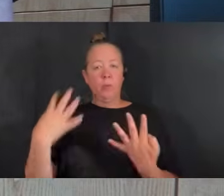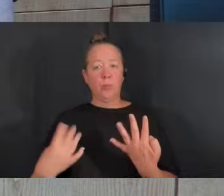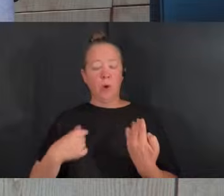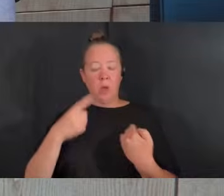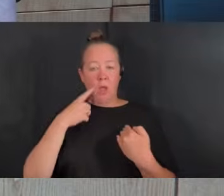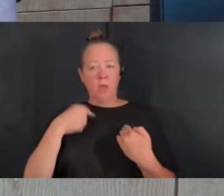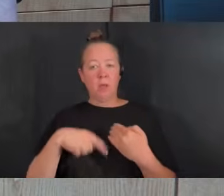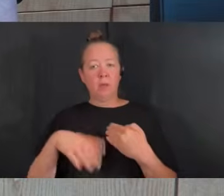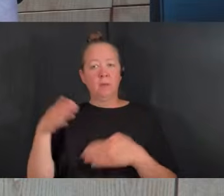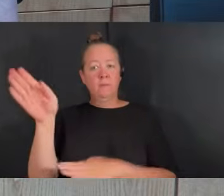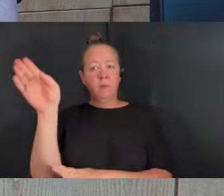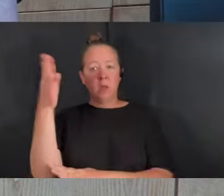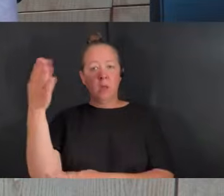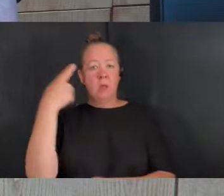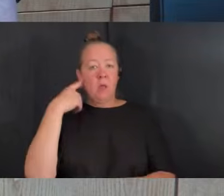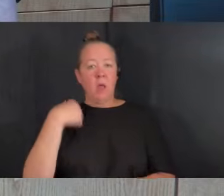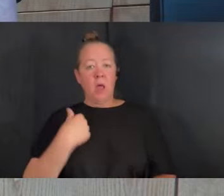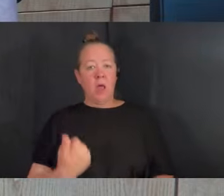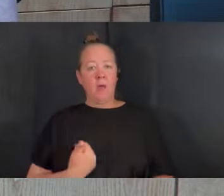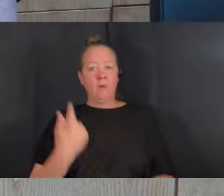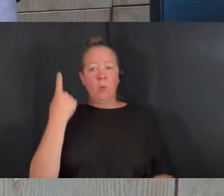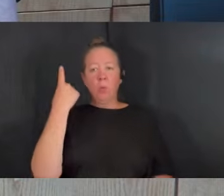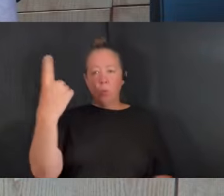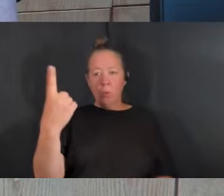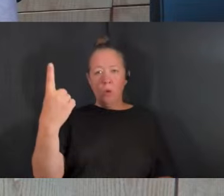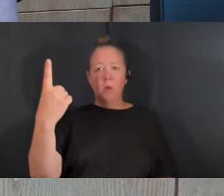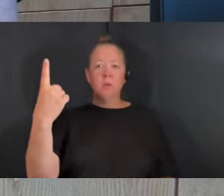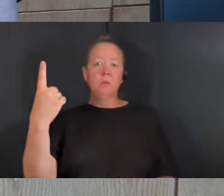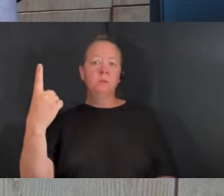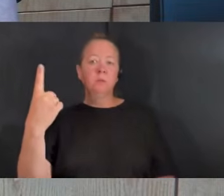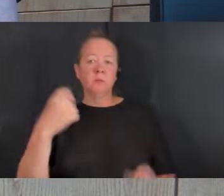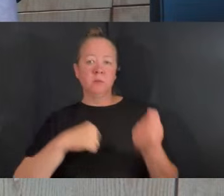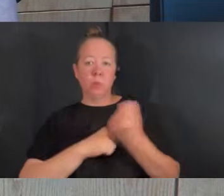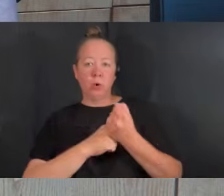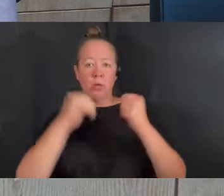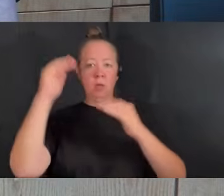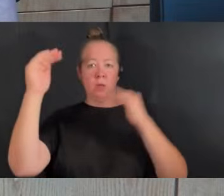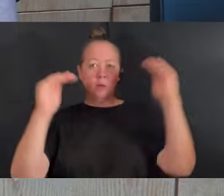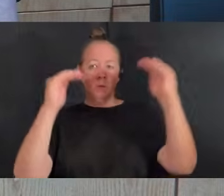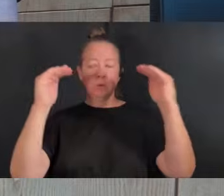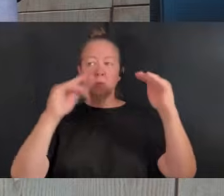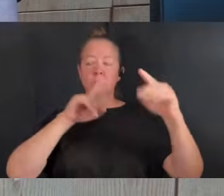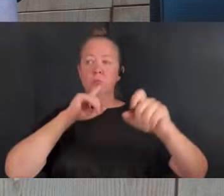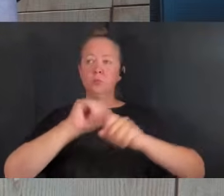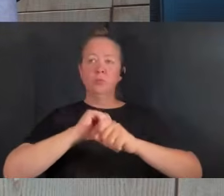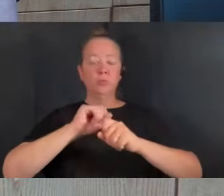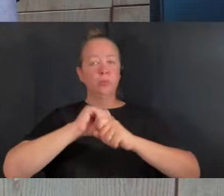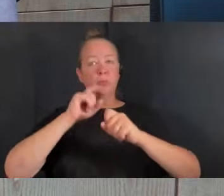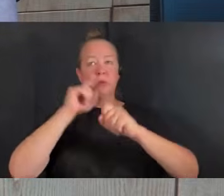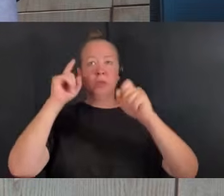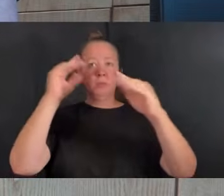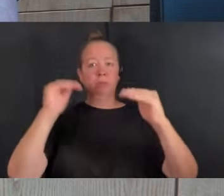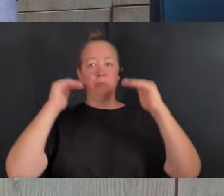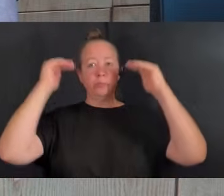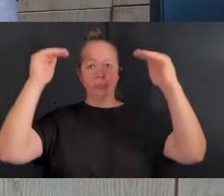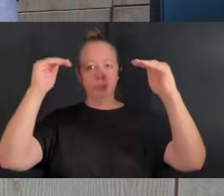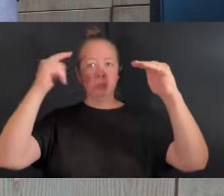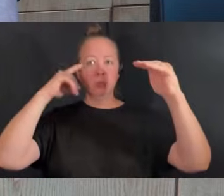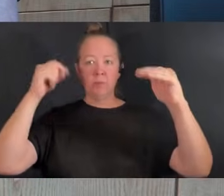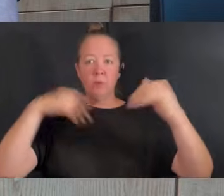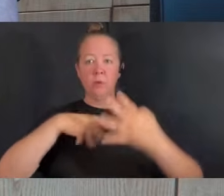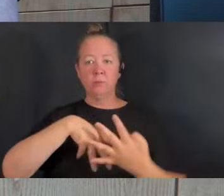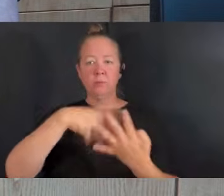one supportive adult in their lives dramatically increases the mental health outcomes for LGBTQ youth